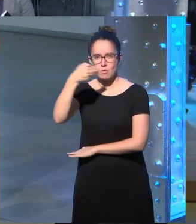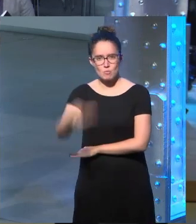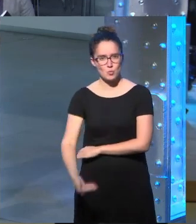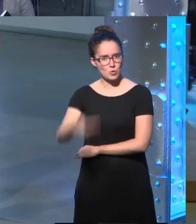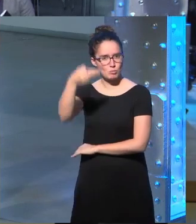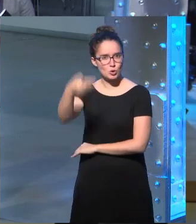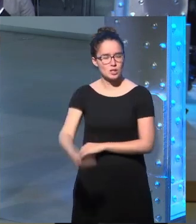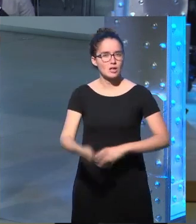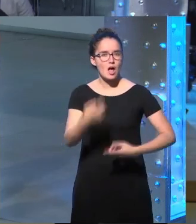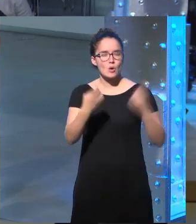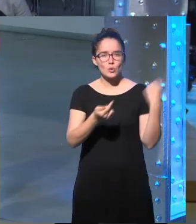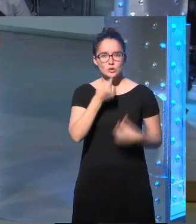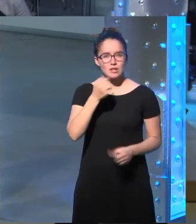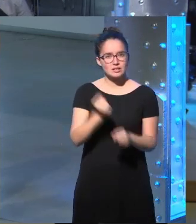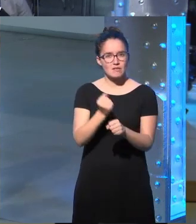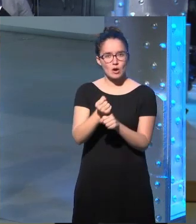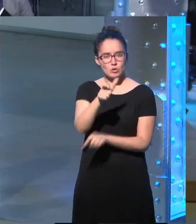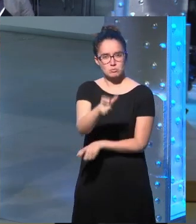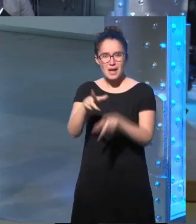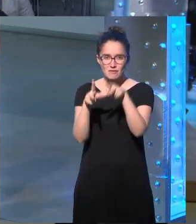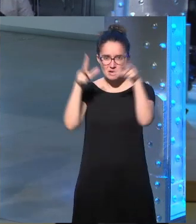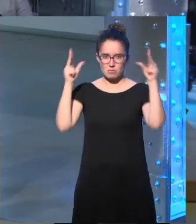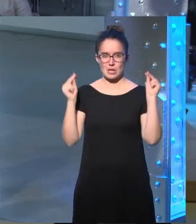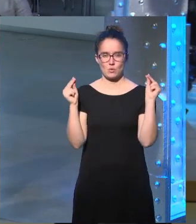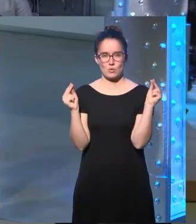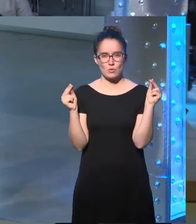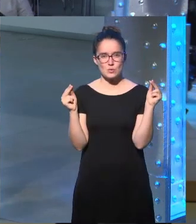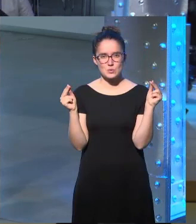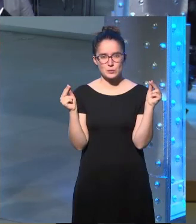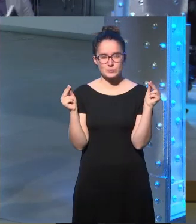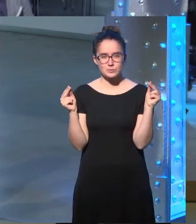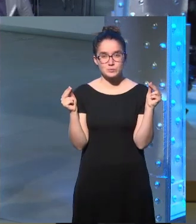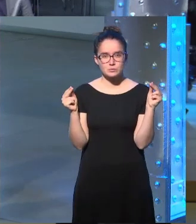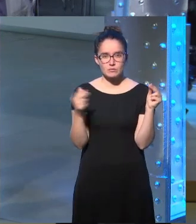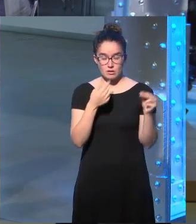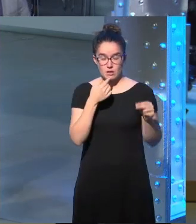automated world will play a much more important role. For example, a nurse,